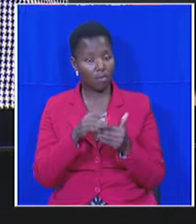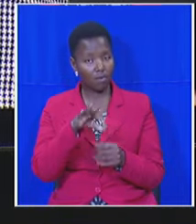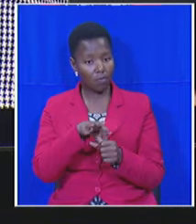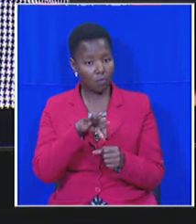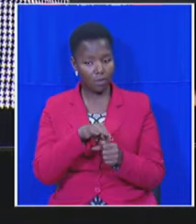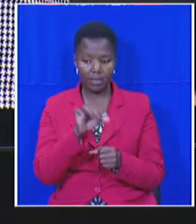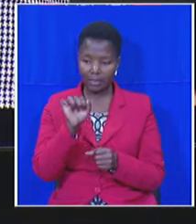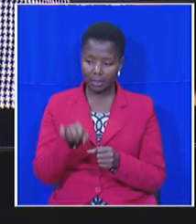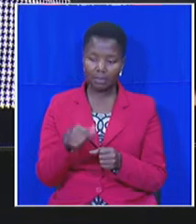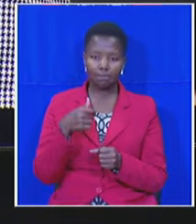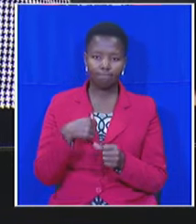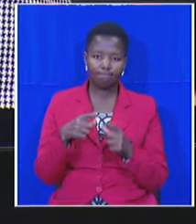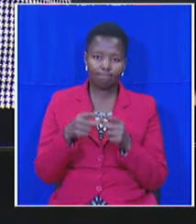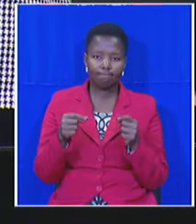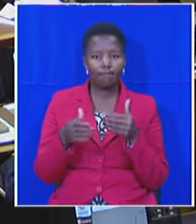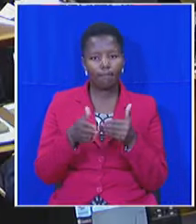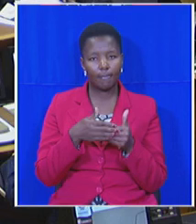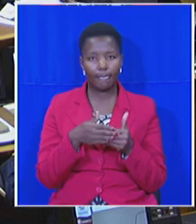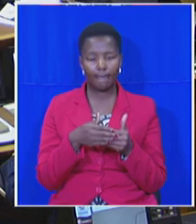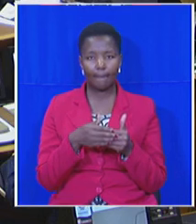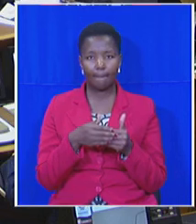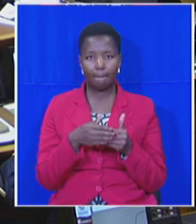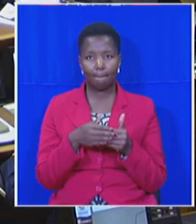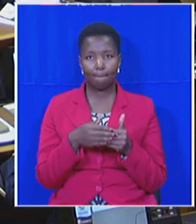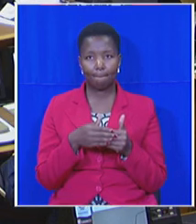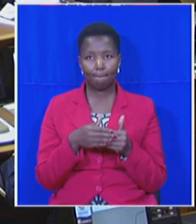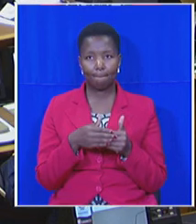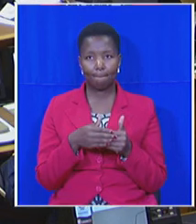The voting is now closed.